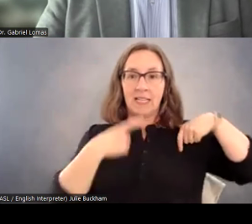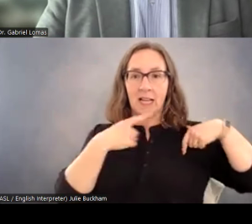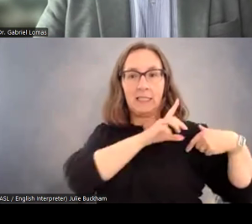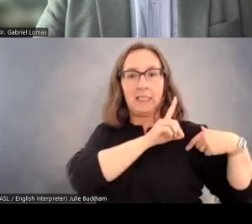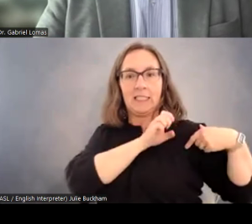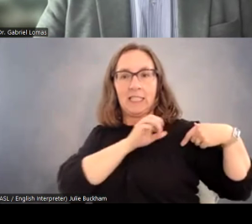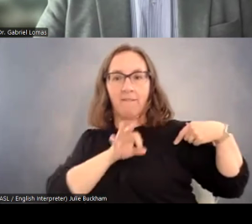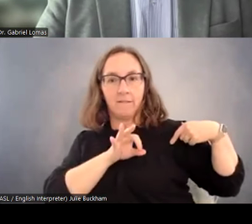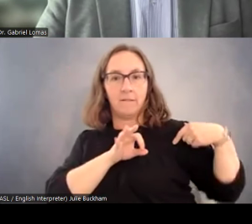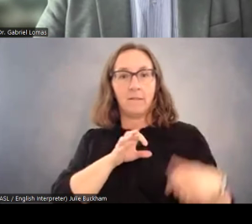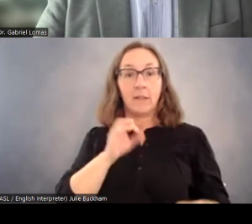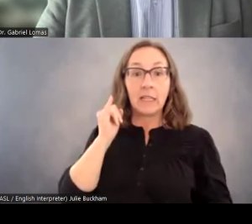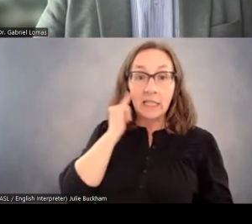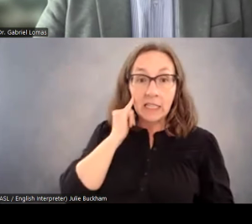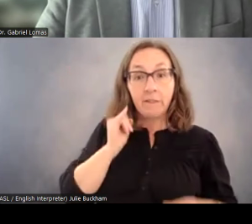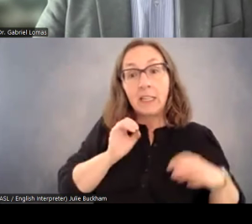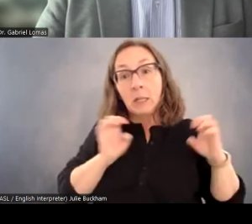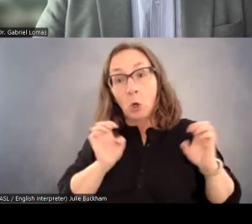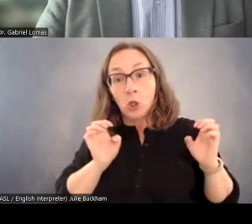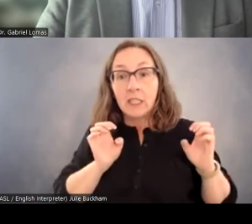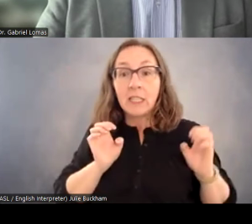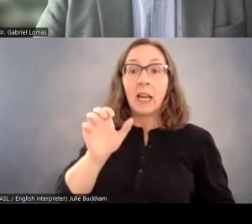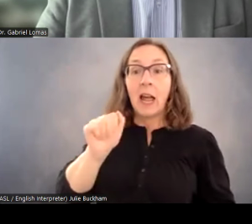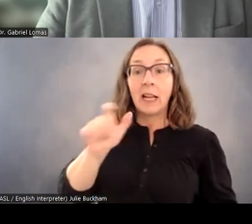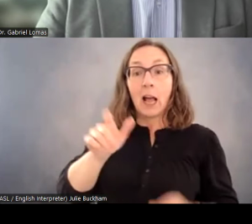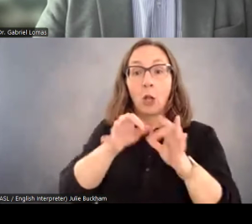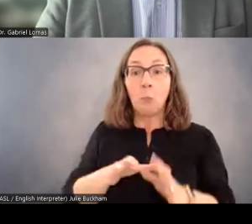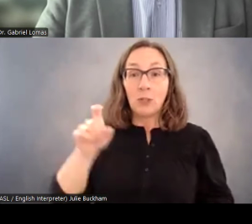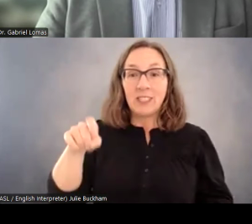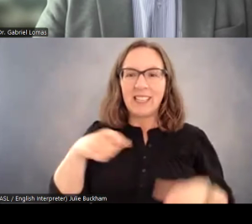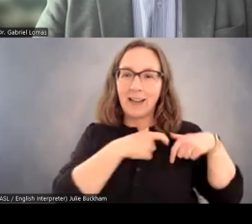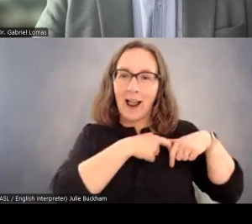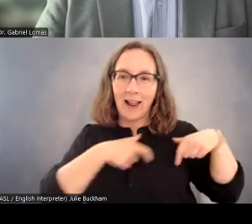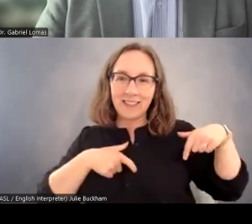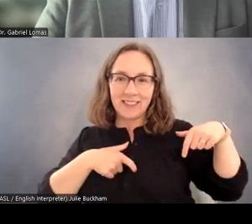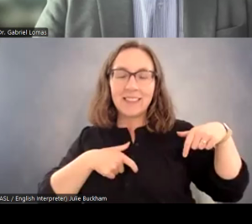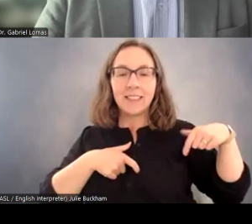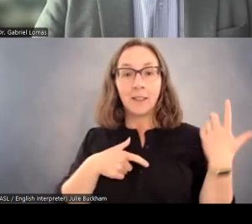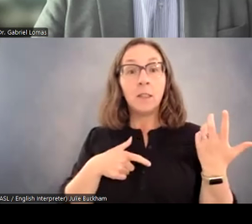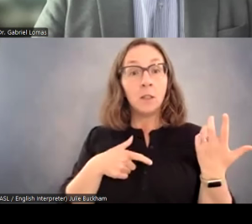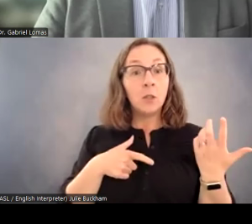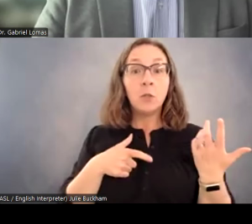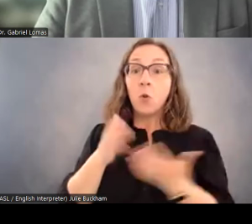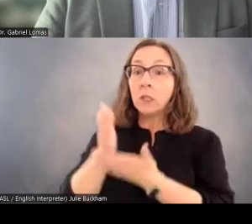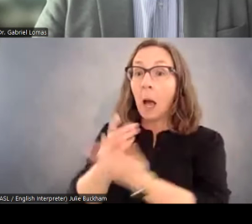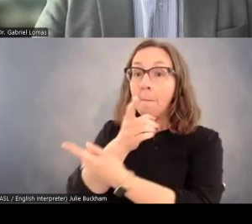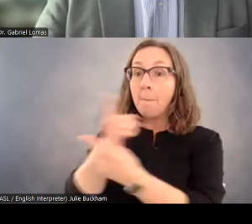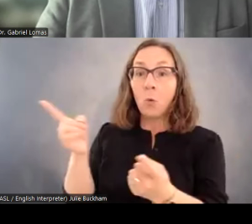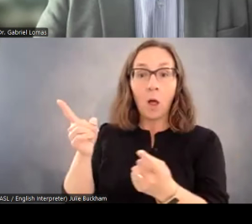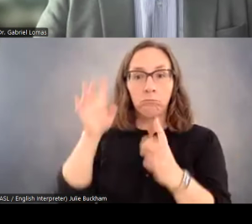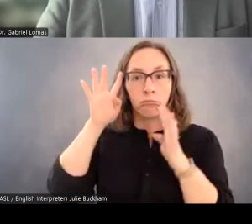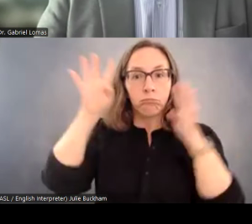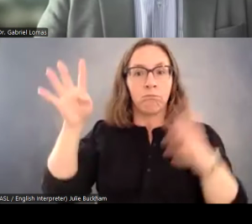case of an emergency, ASL interpreter is needed. So different people have taken it upon themselves to come